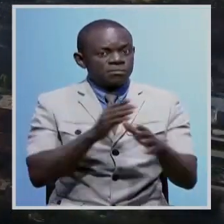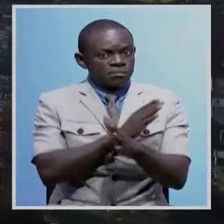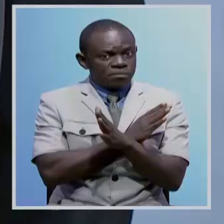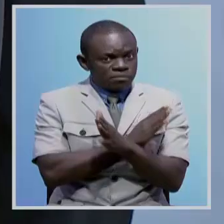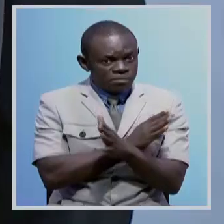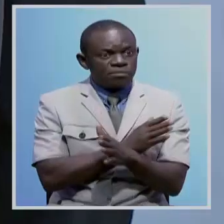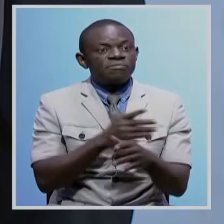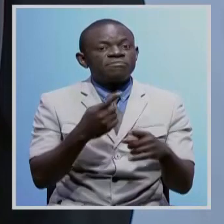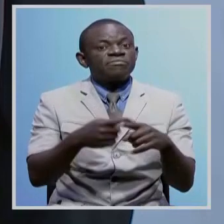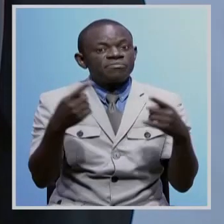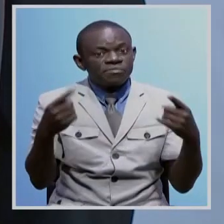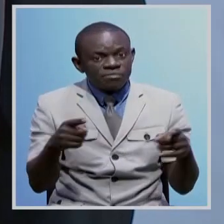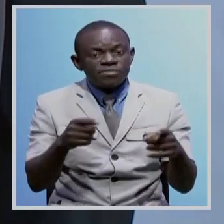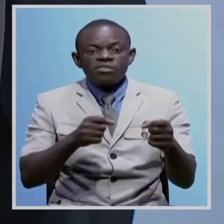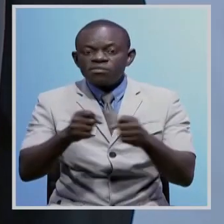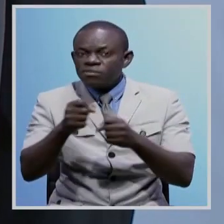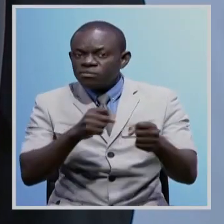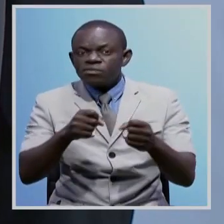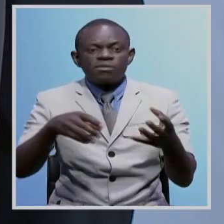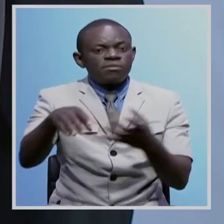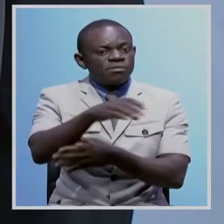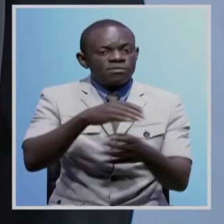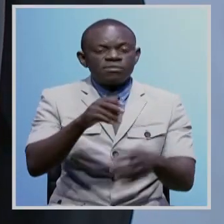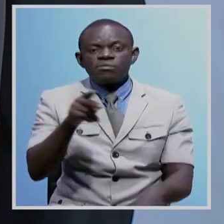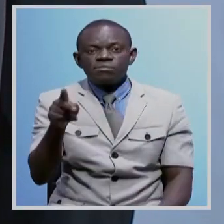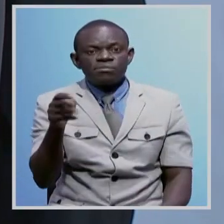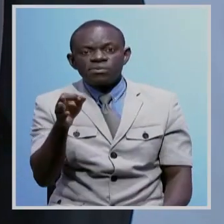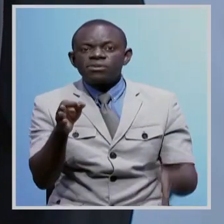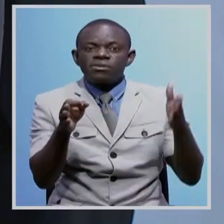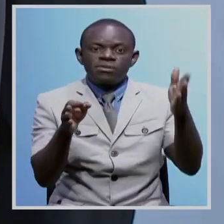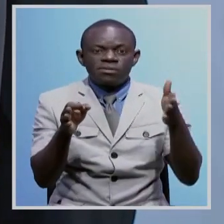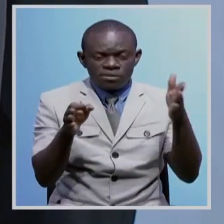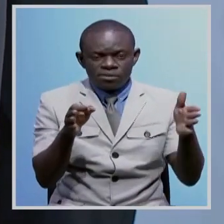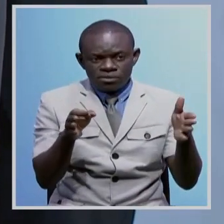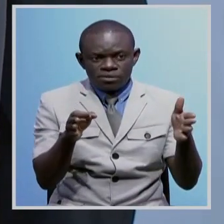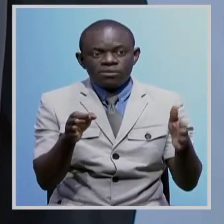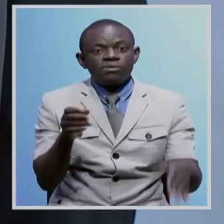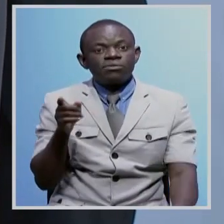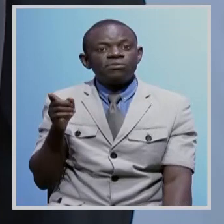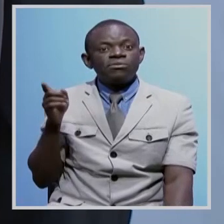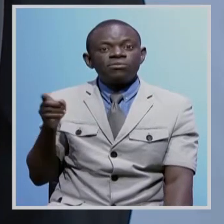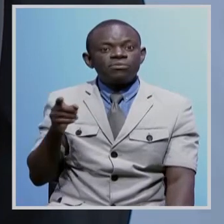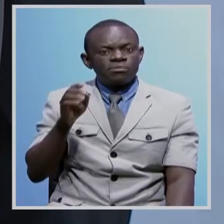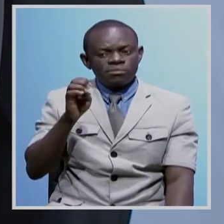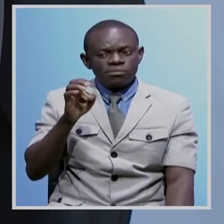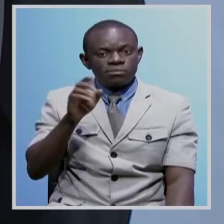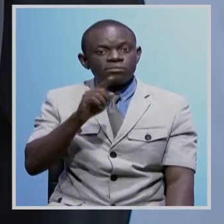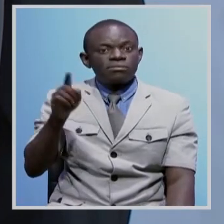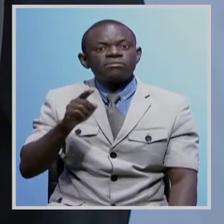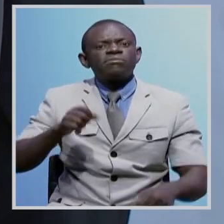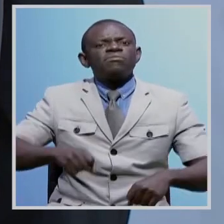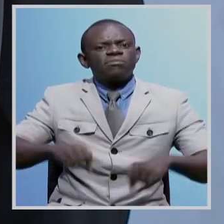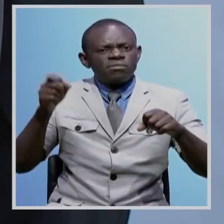lately. Electoral Commission of Zambia, ECZ, Chief Electoral Officer Patrick Nshindano has made the announcement during a media briefing